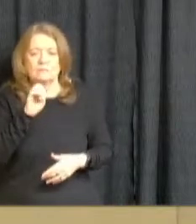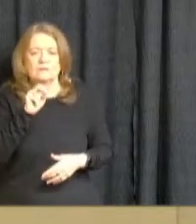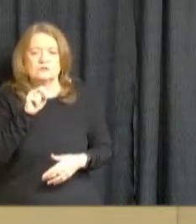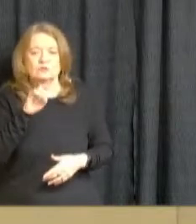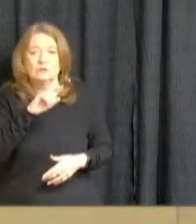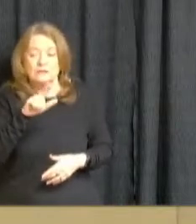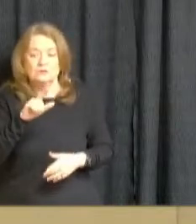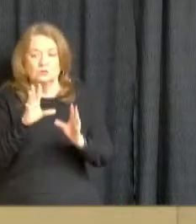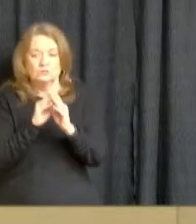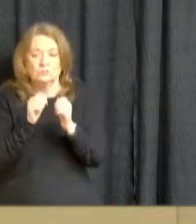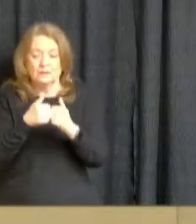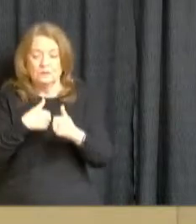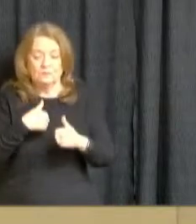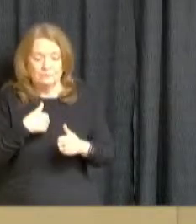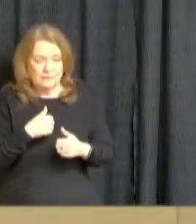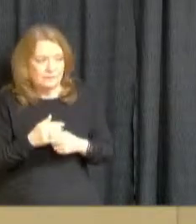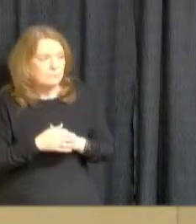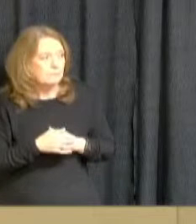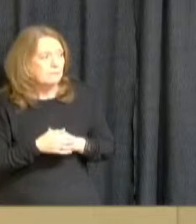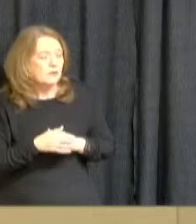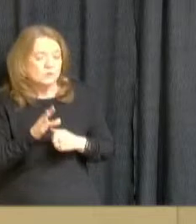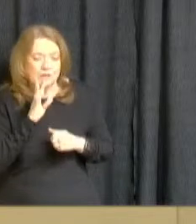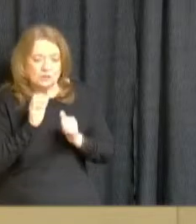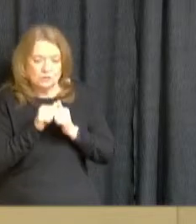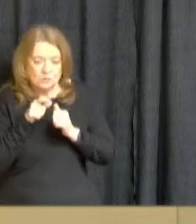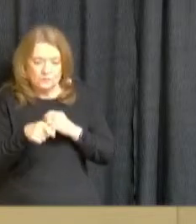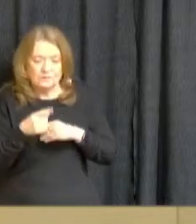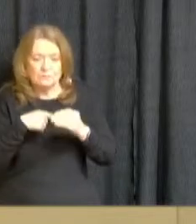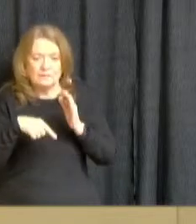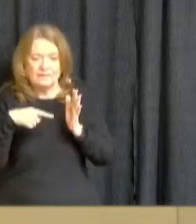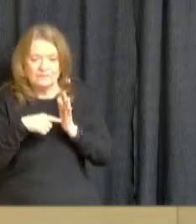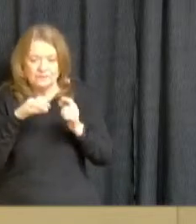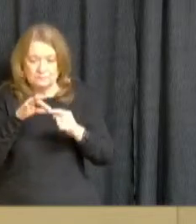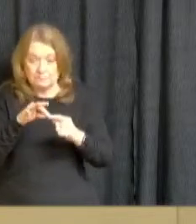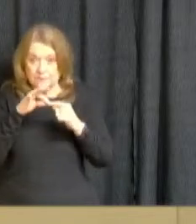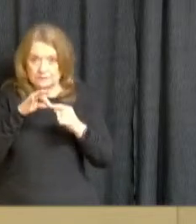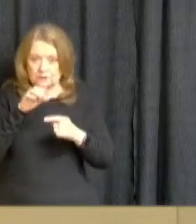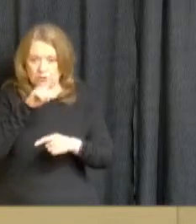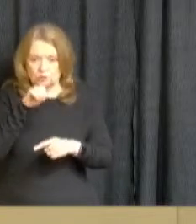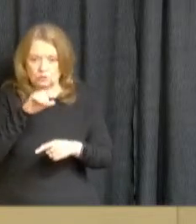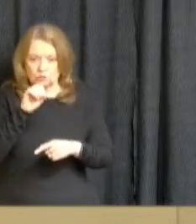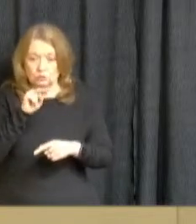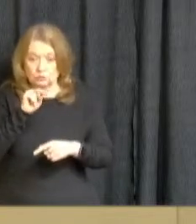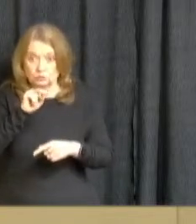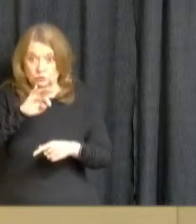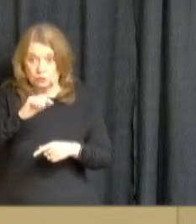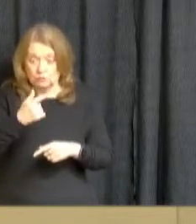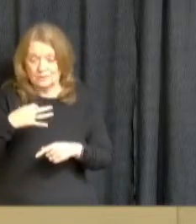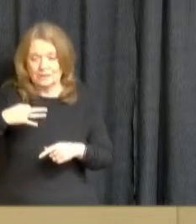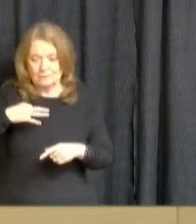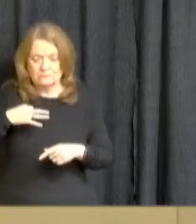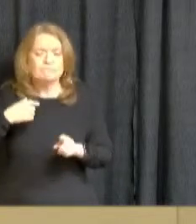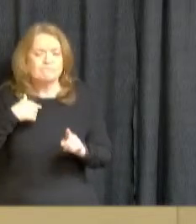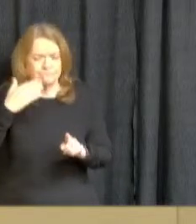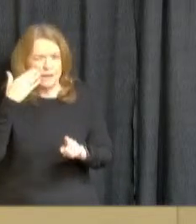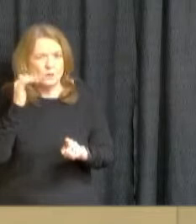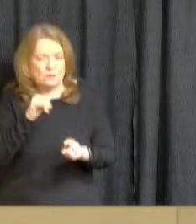to me today twice, so I could talk to him about this particular zoning application. I am familiar with the